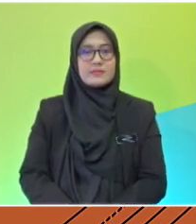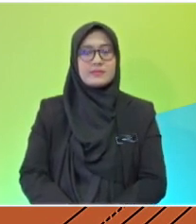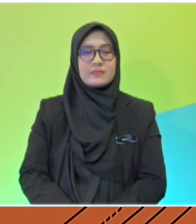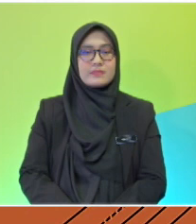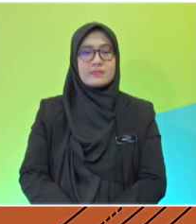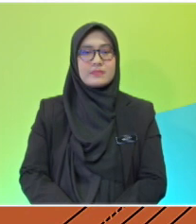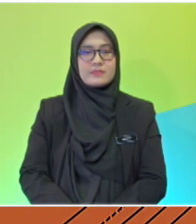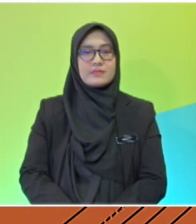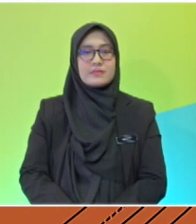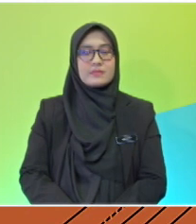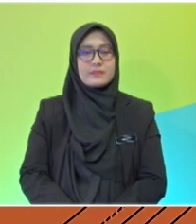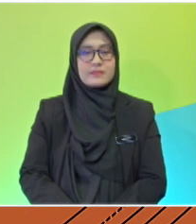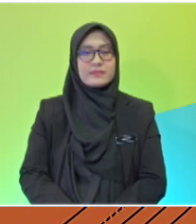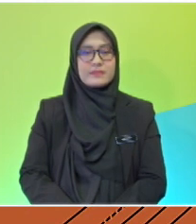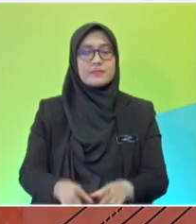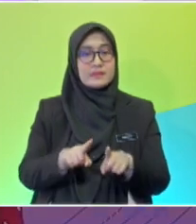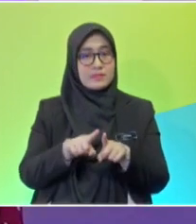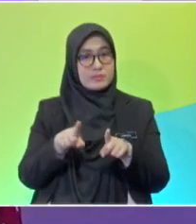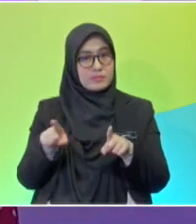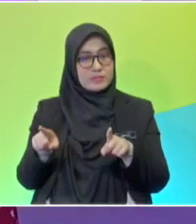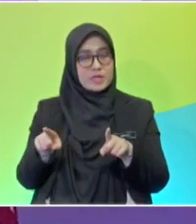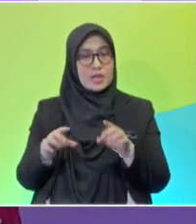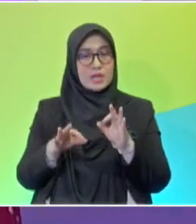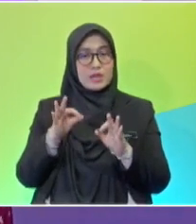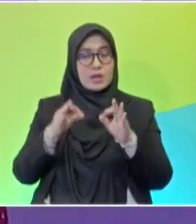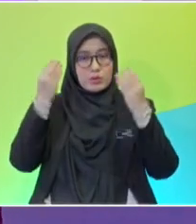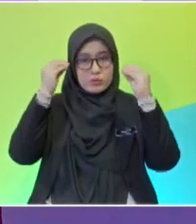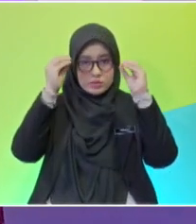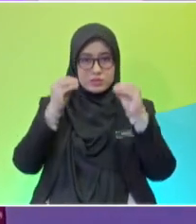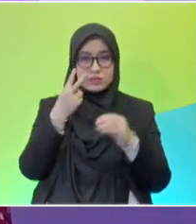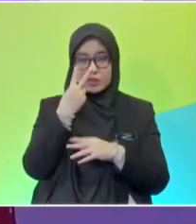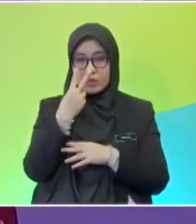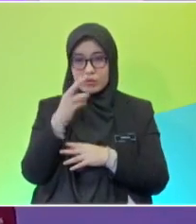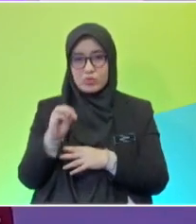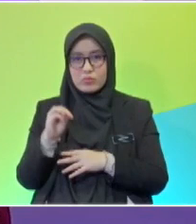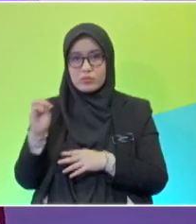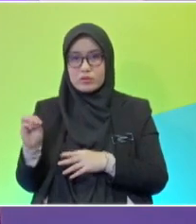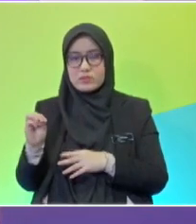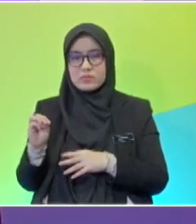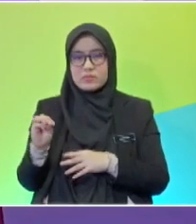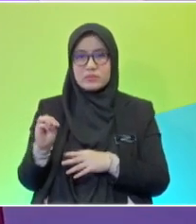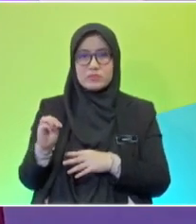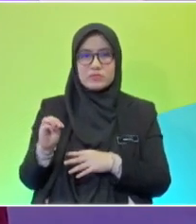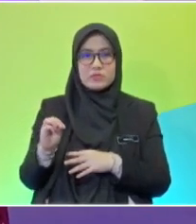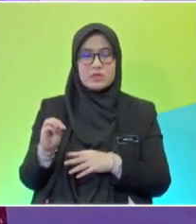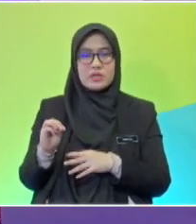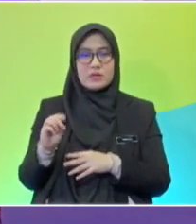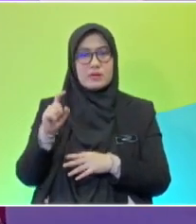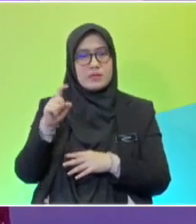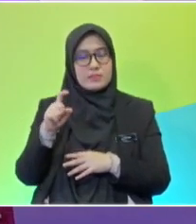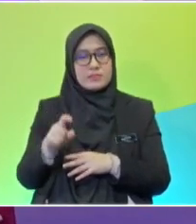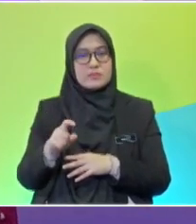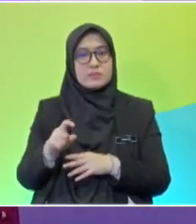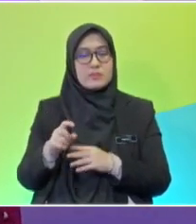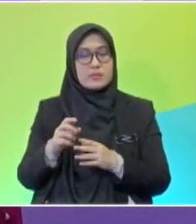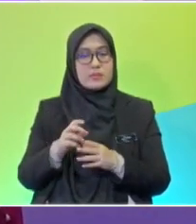explanation there. But if you find that your pupils keep on putting up their hands to ask for help to understand the text,